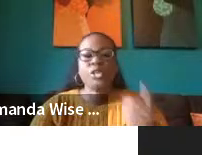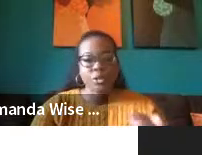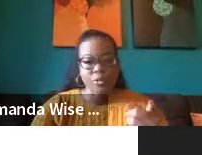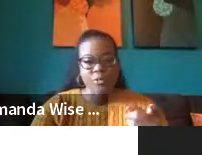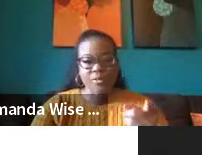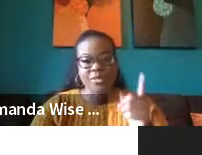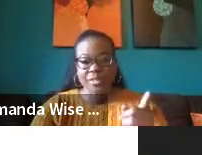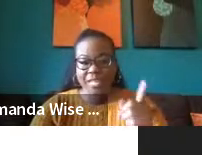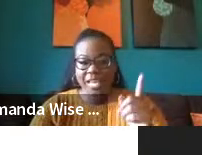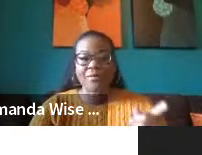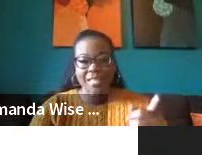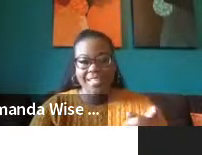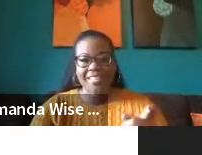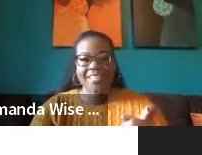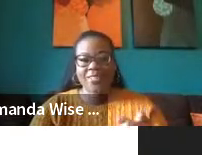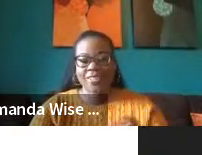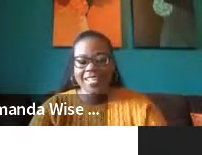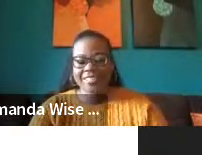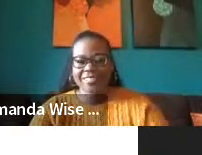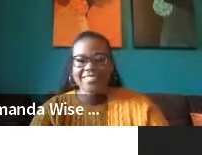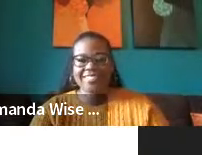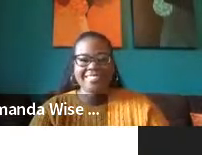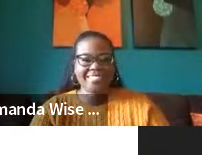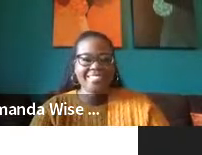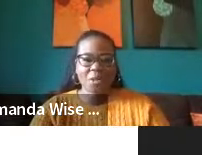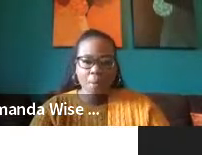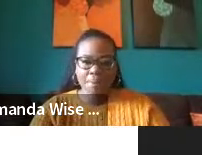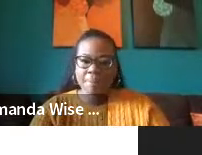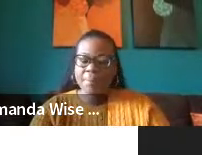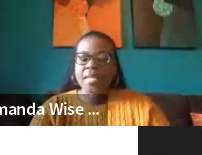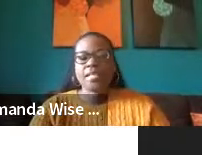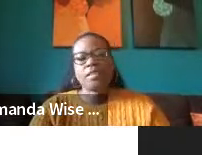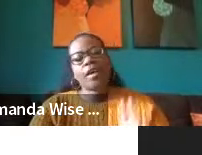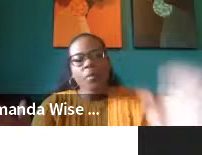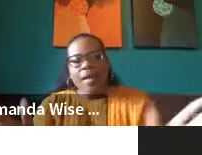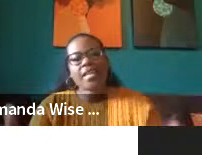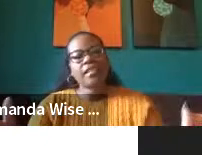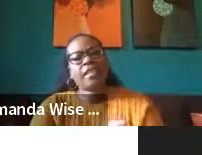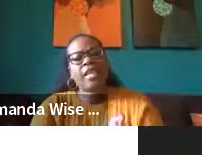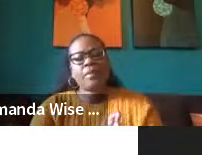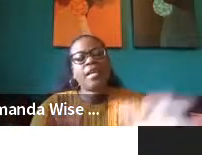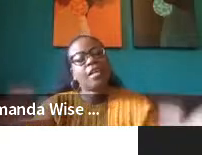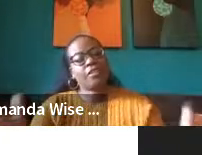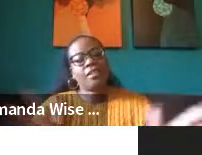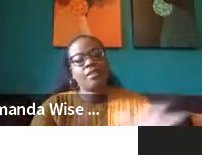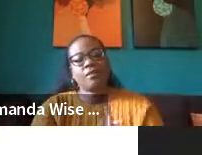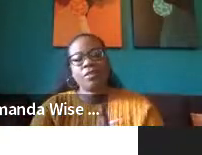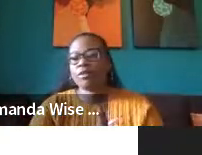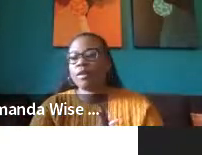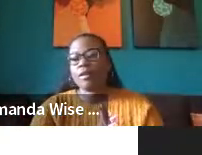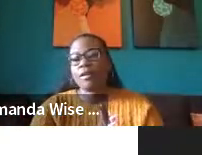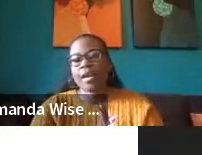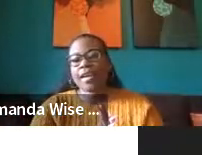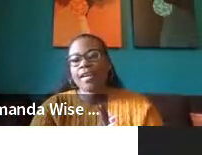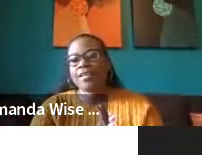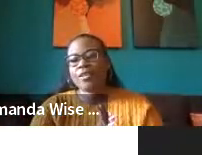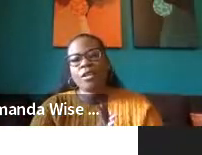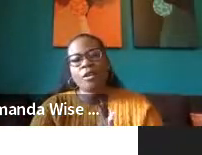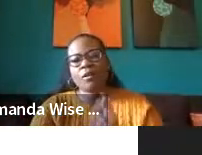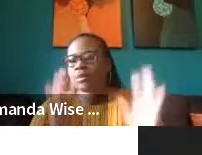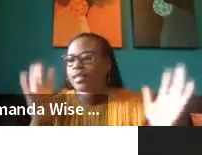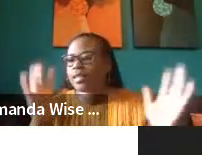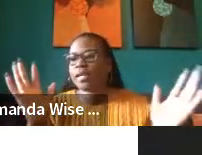see you do the damn thing, okay? So I hope I can just keep it 100 with you all,